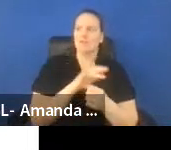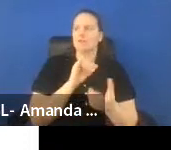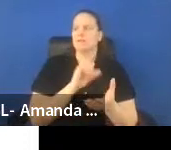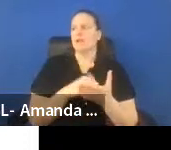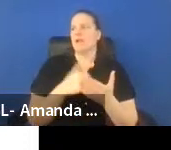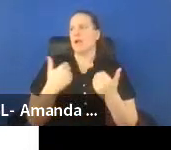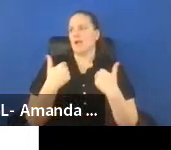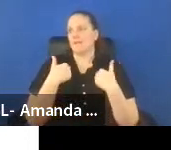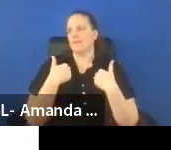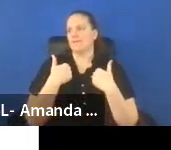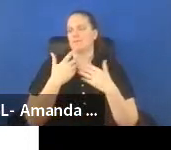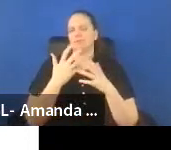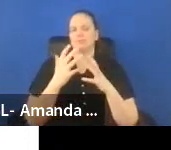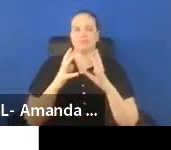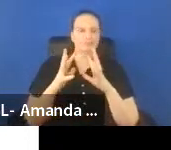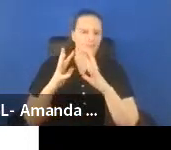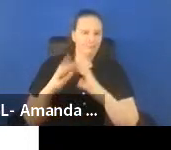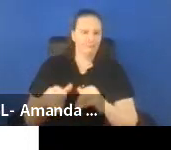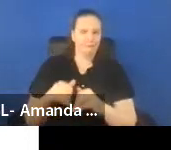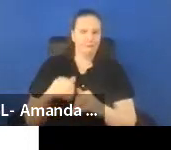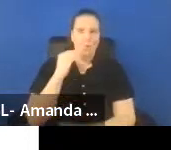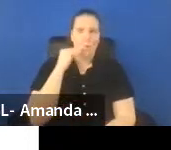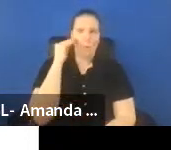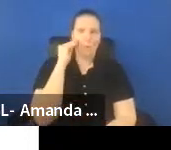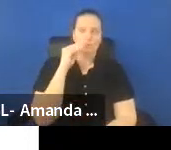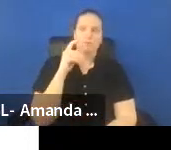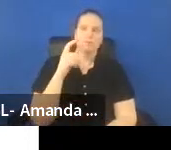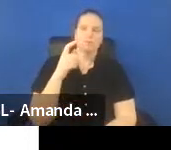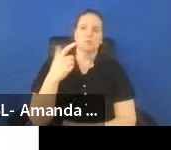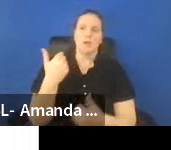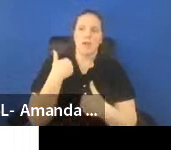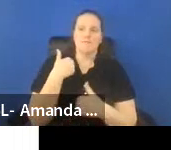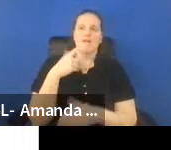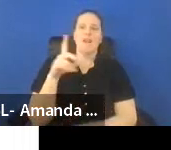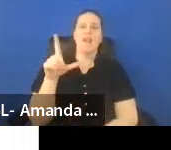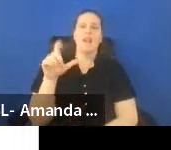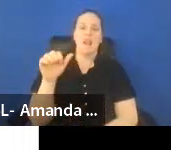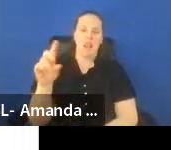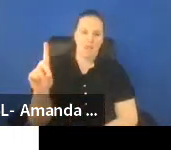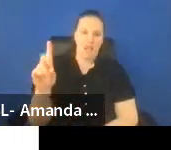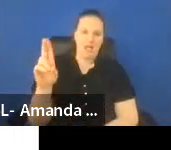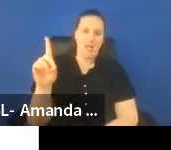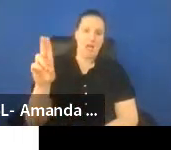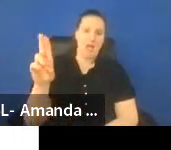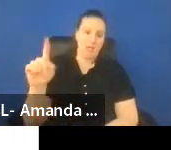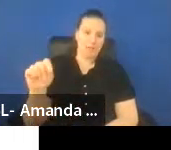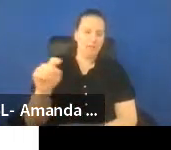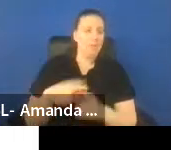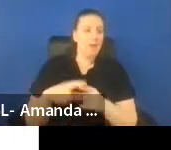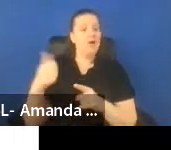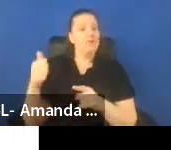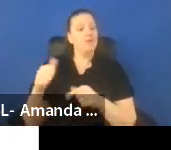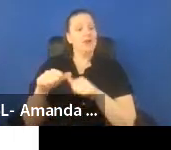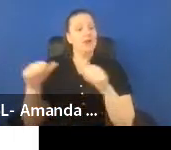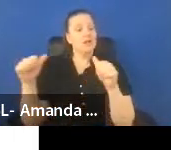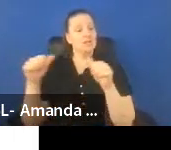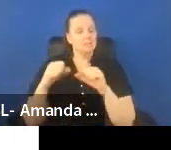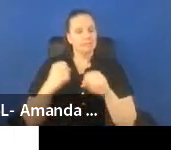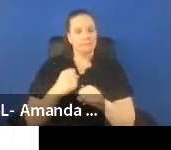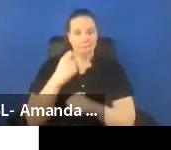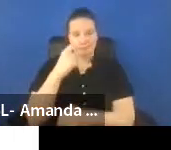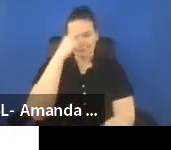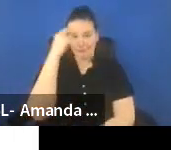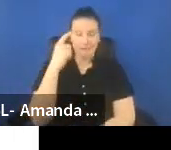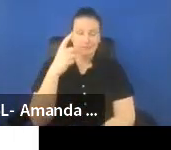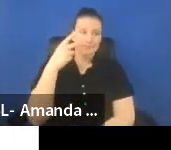had to deconstruct the homes in a way to contain the lead dust. But in other areas that were predominantly Black,